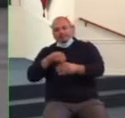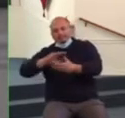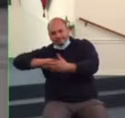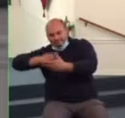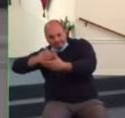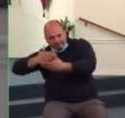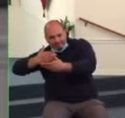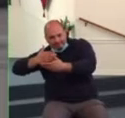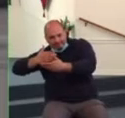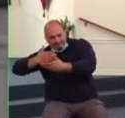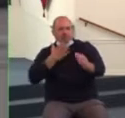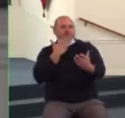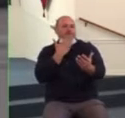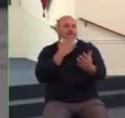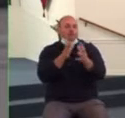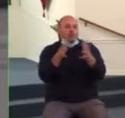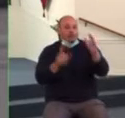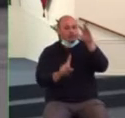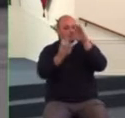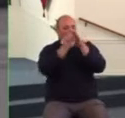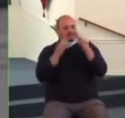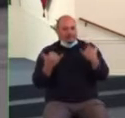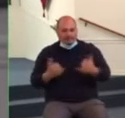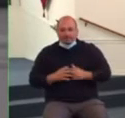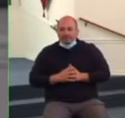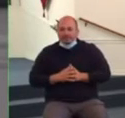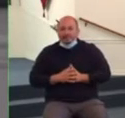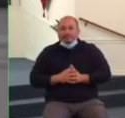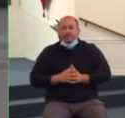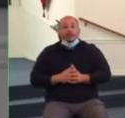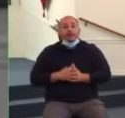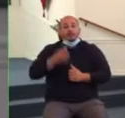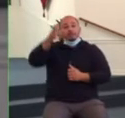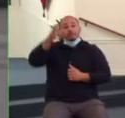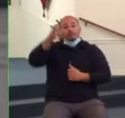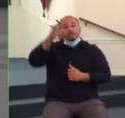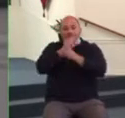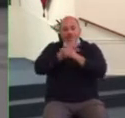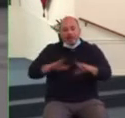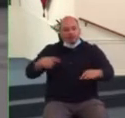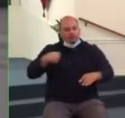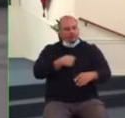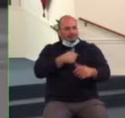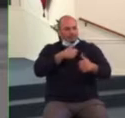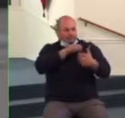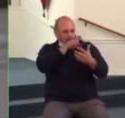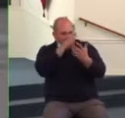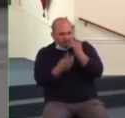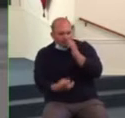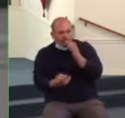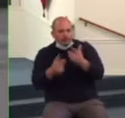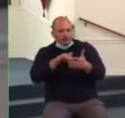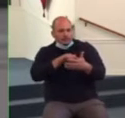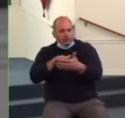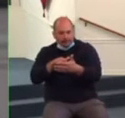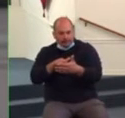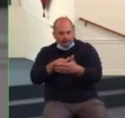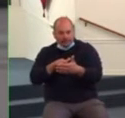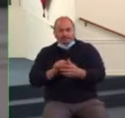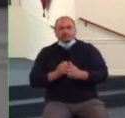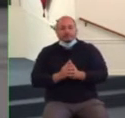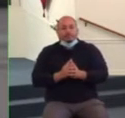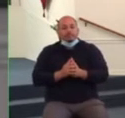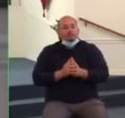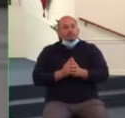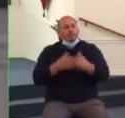Let's take a look again today at some of the things that Jesus taught from the book of Luke. One of the four books in the Bible that tells us about